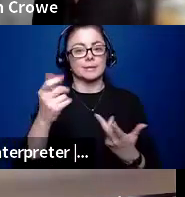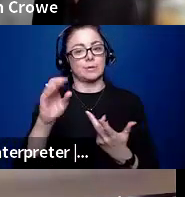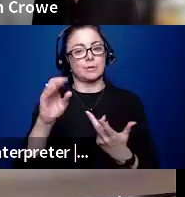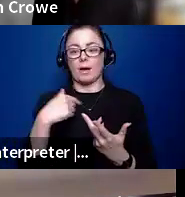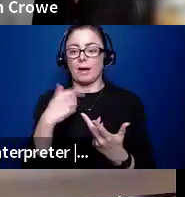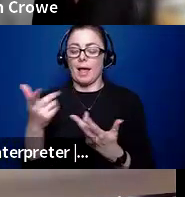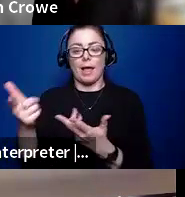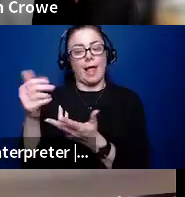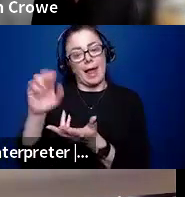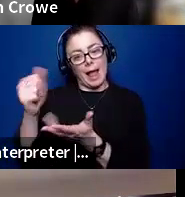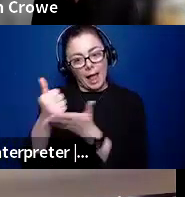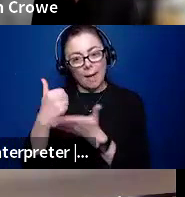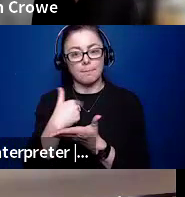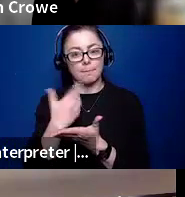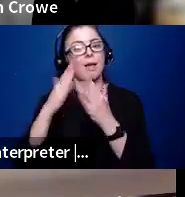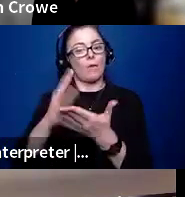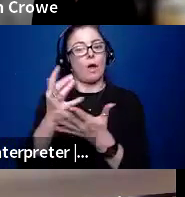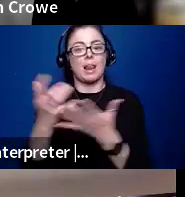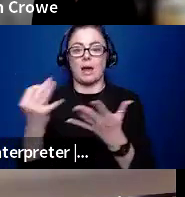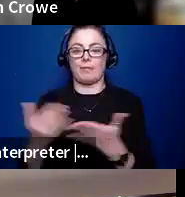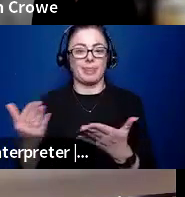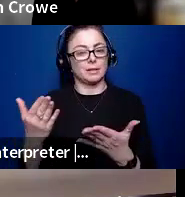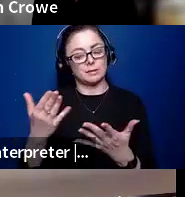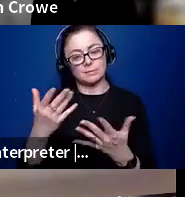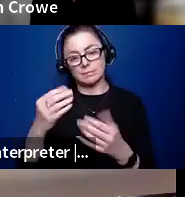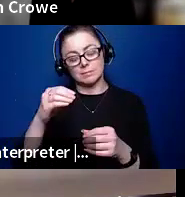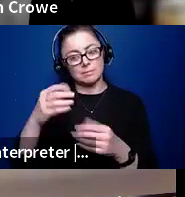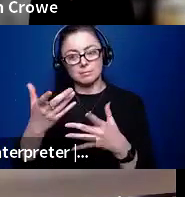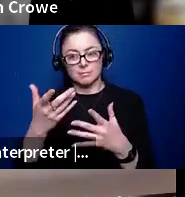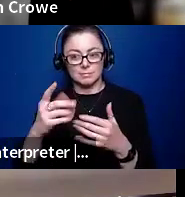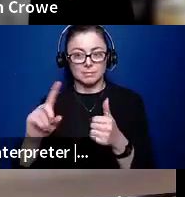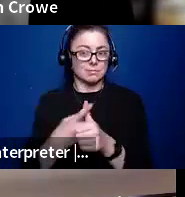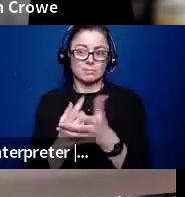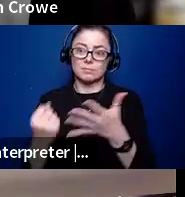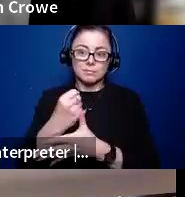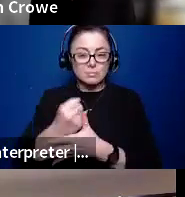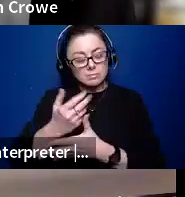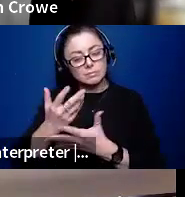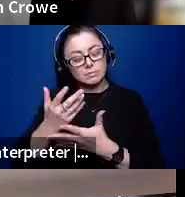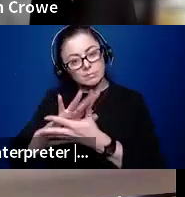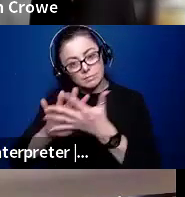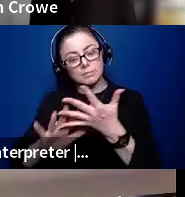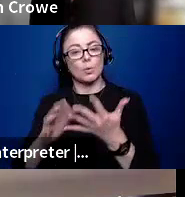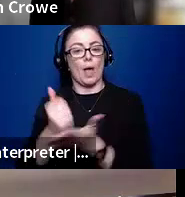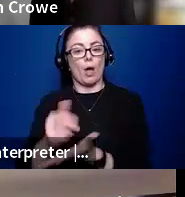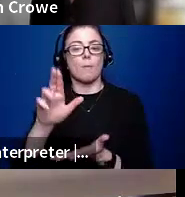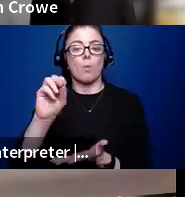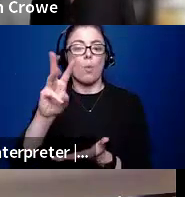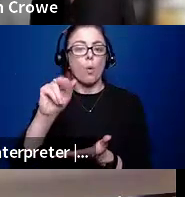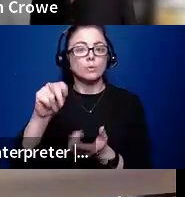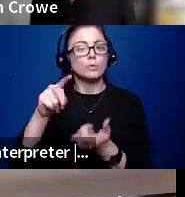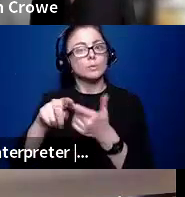how important early intervention is, and the AEA showed up above and beyond to really help Rowan get into school on